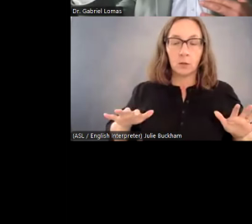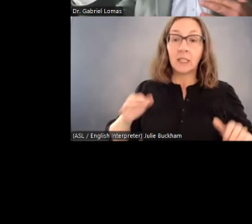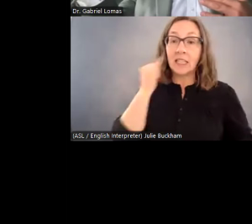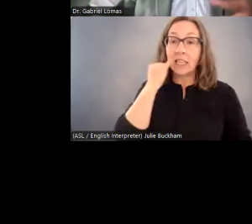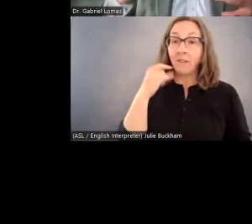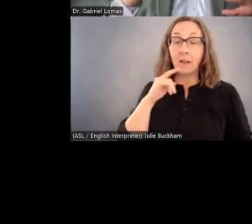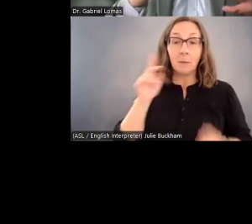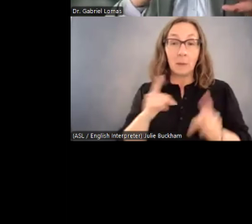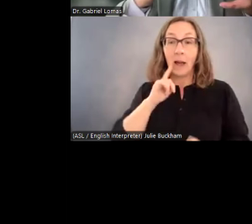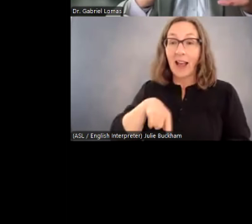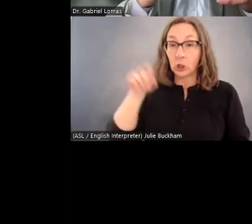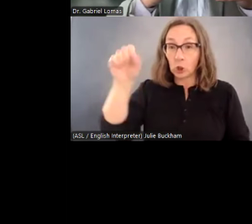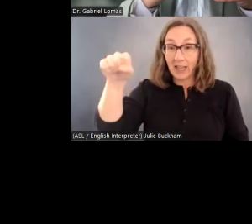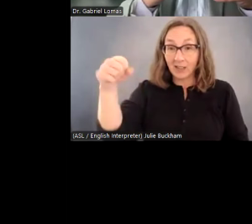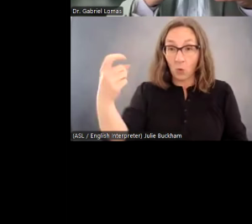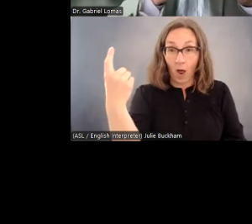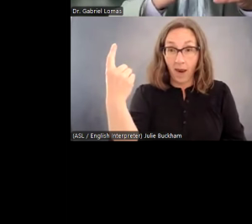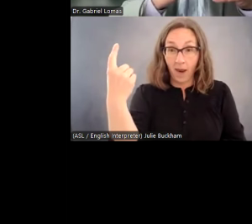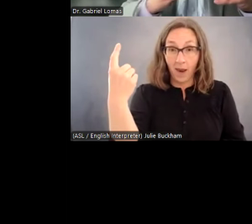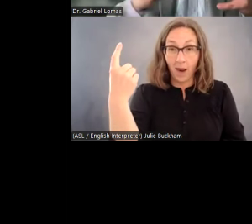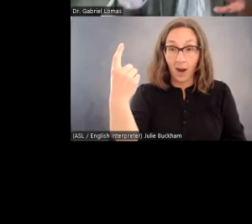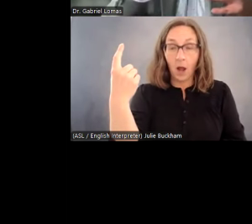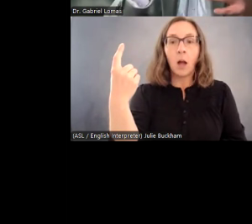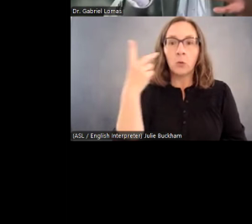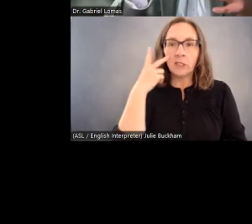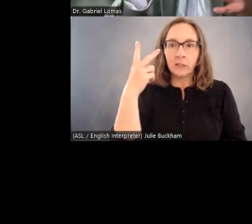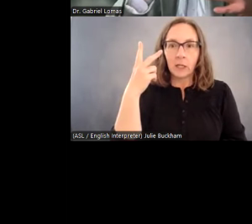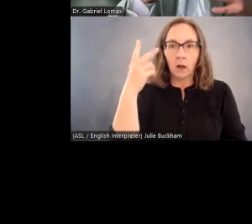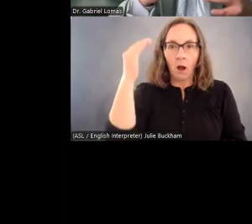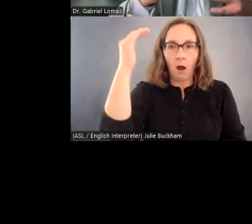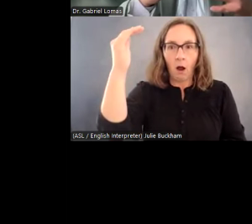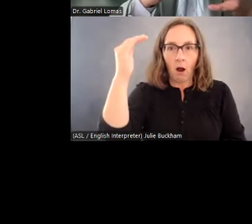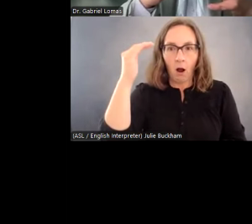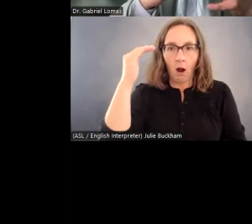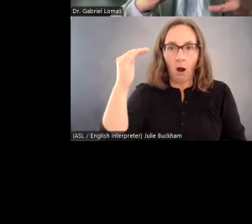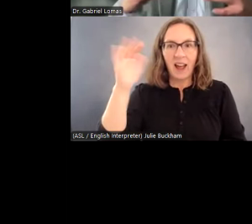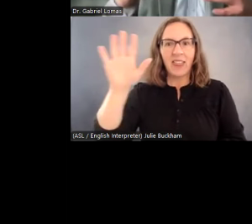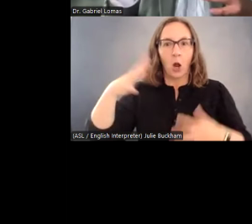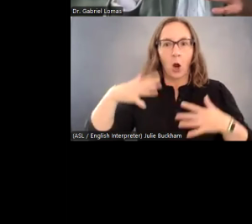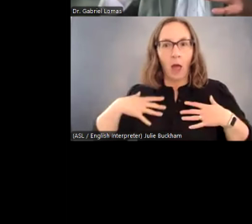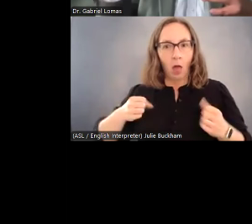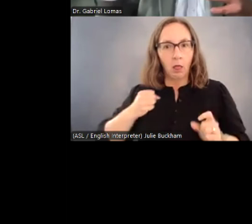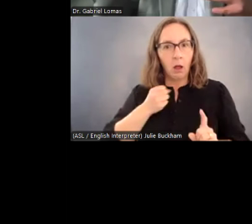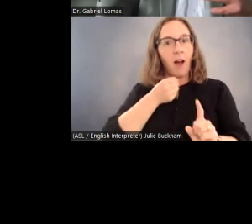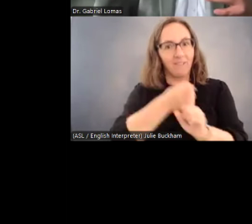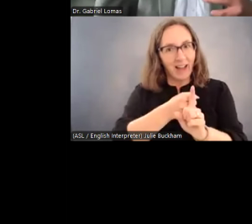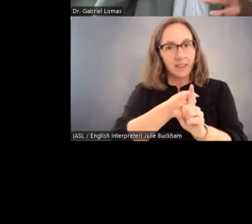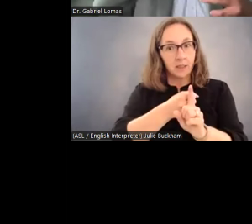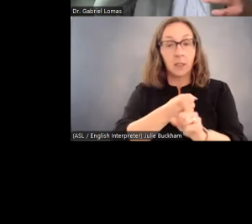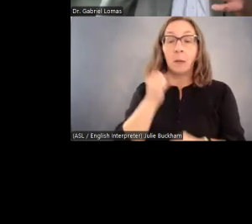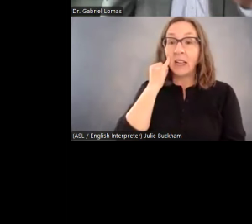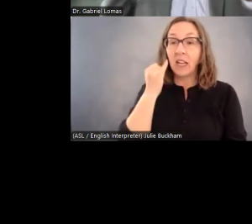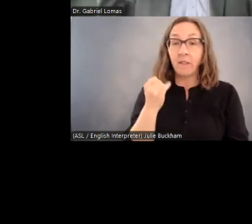one question, that we started to see increases in some health outcomes. But then two, three, four,